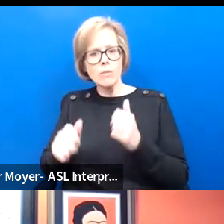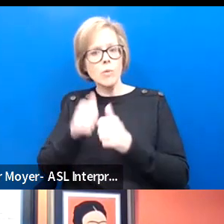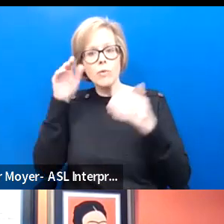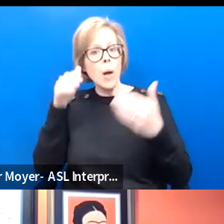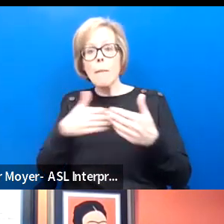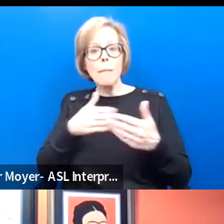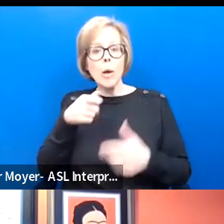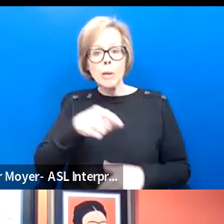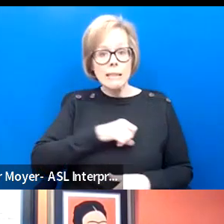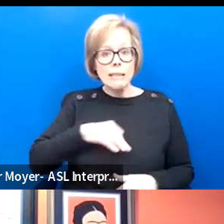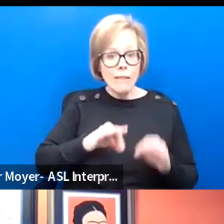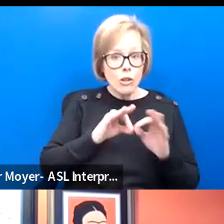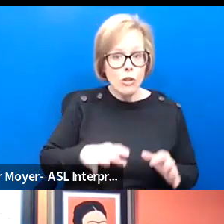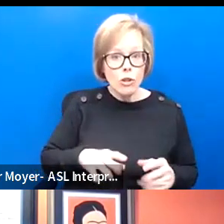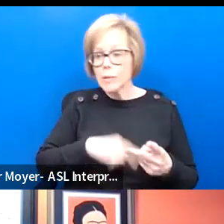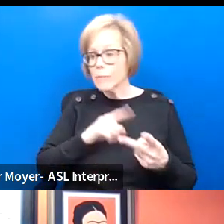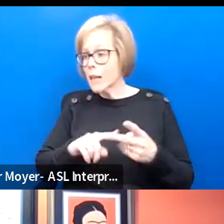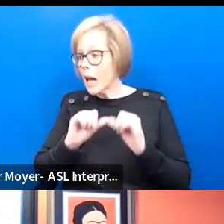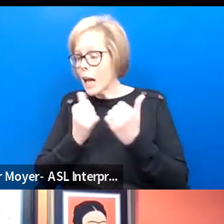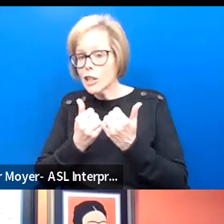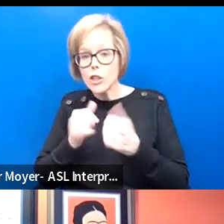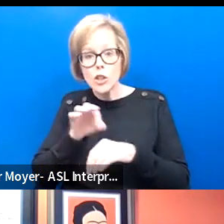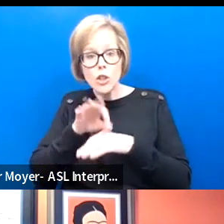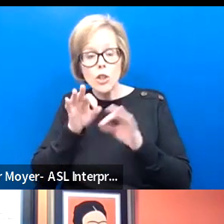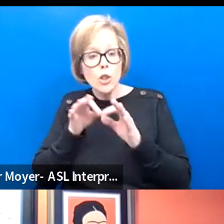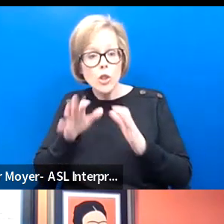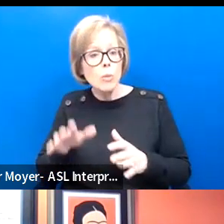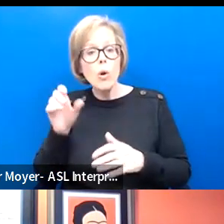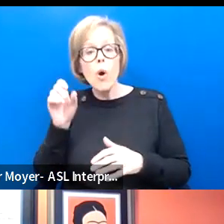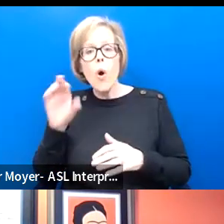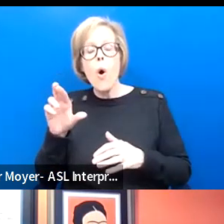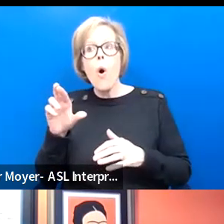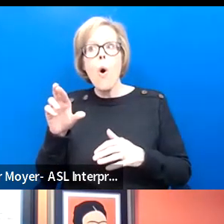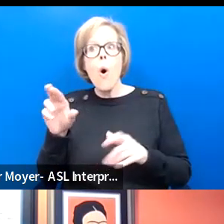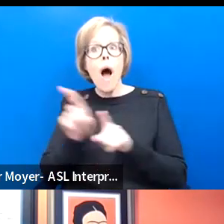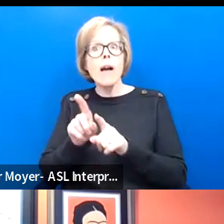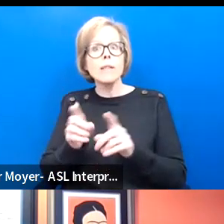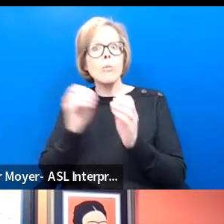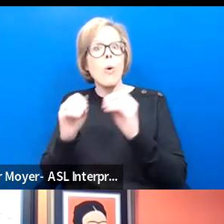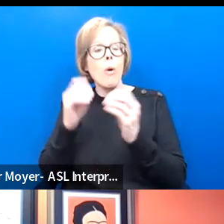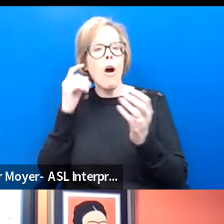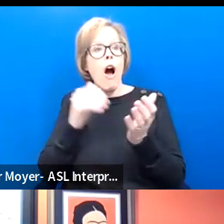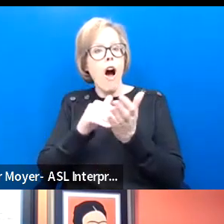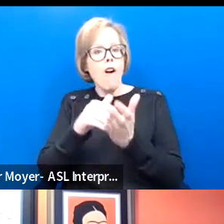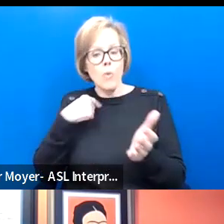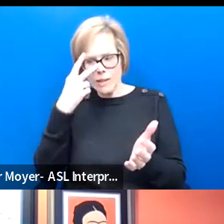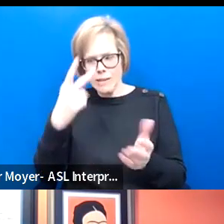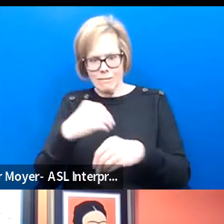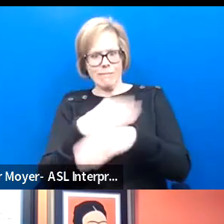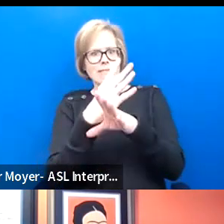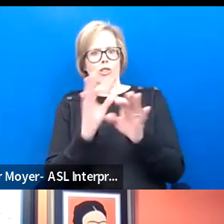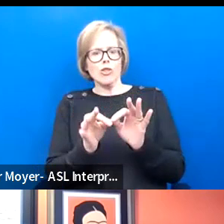staff interpreter or an agency interpreter sent on site or more and more frequently virtually, what is